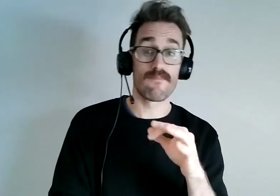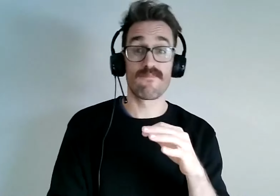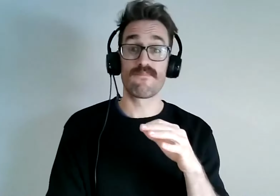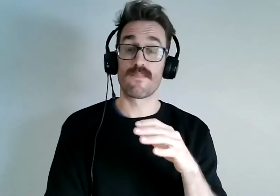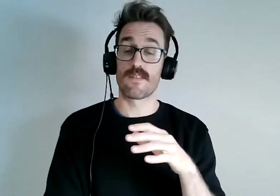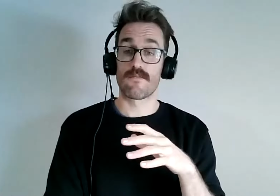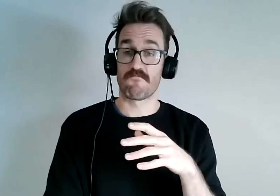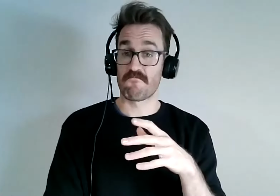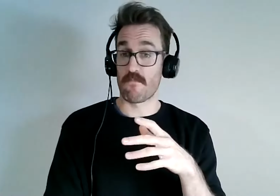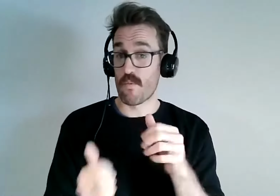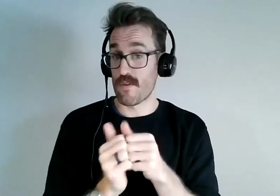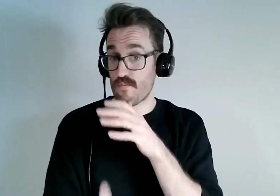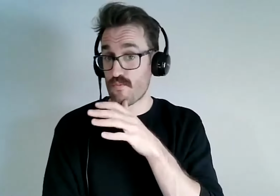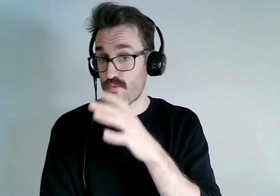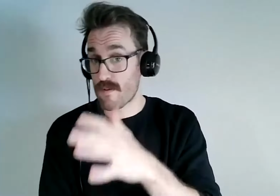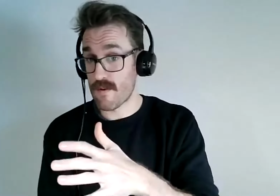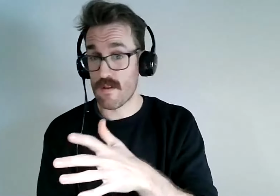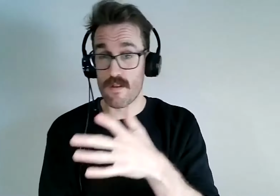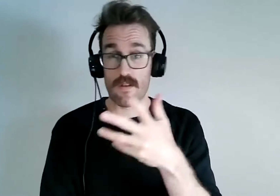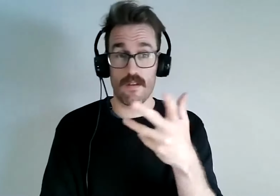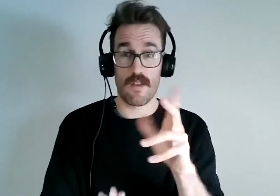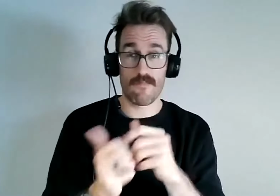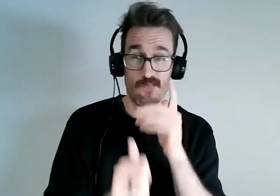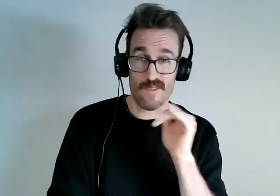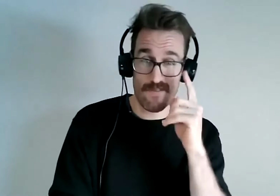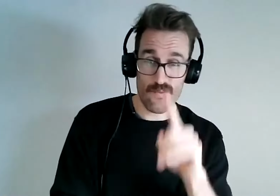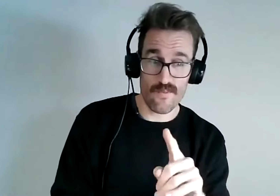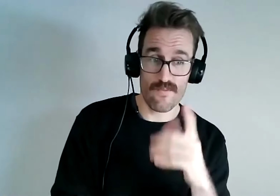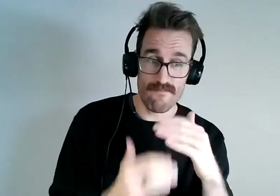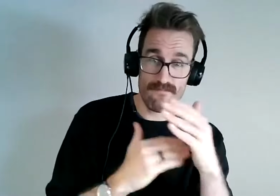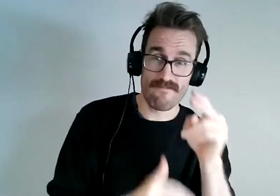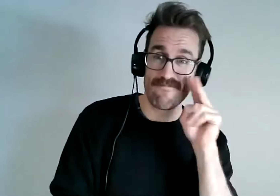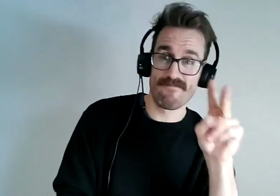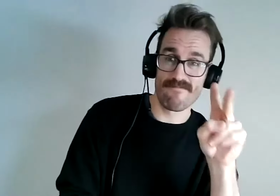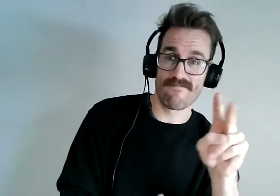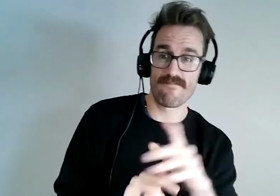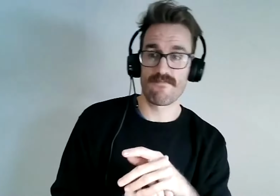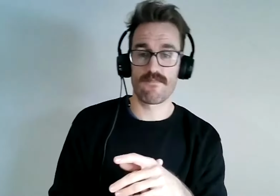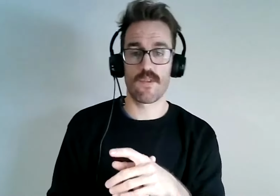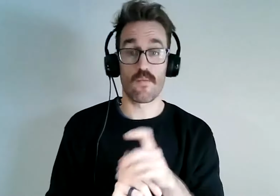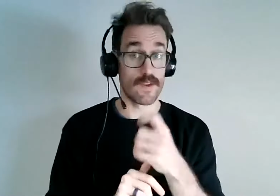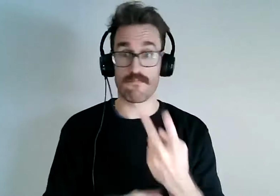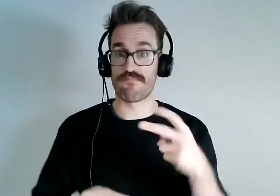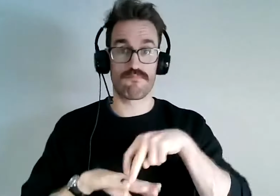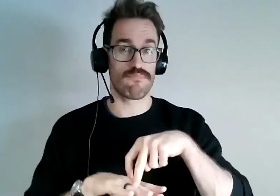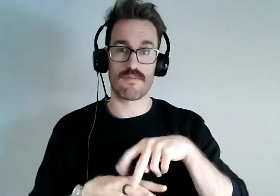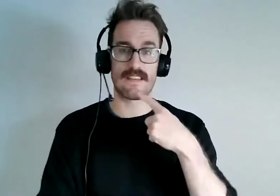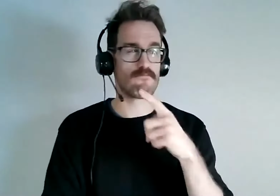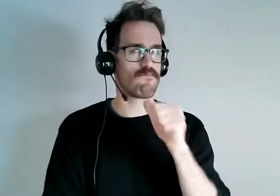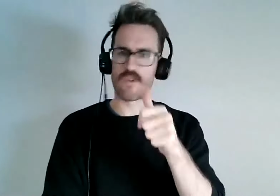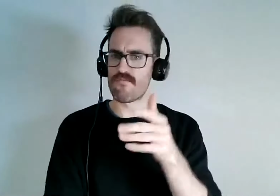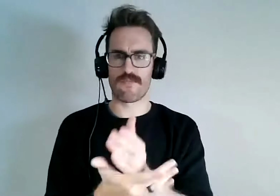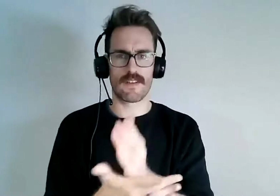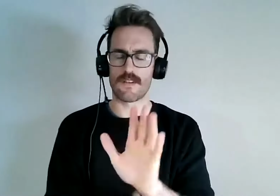things that we can also, we need to be on the mantle to say this is not right, but we also need to shift and